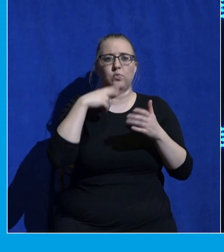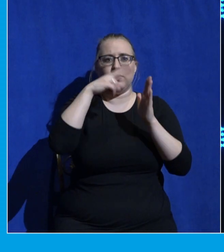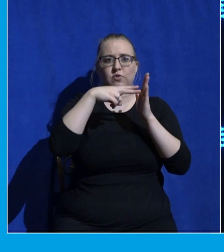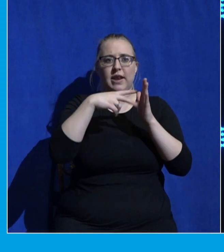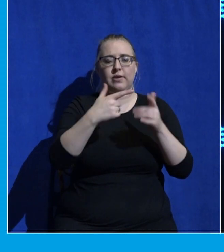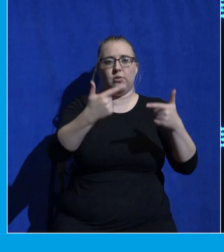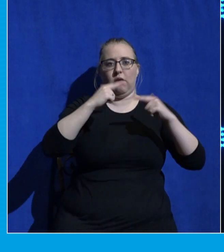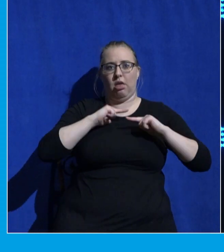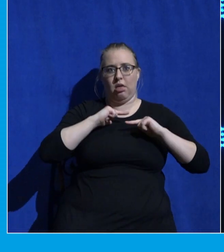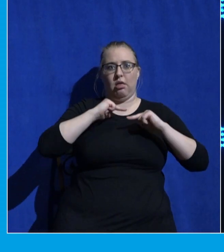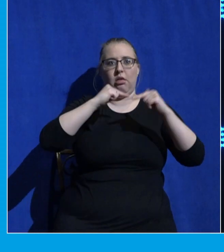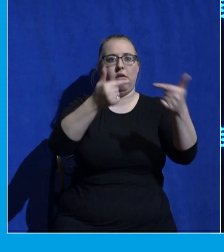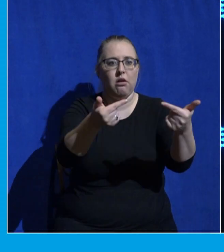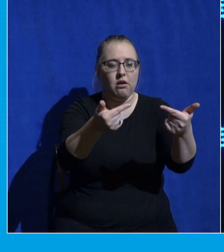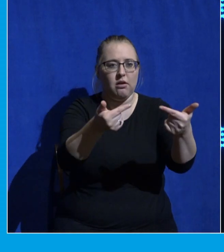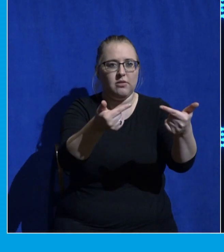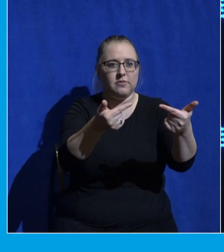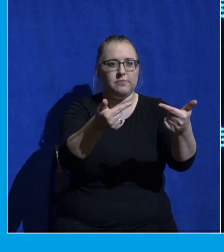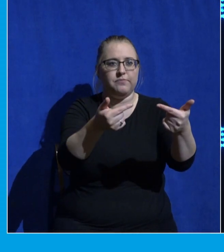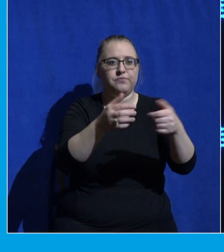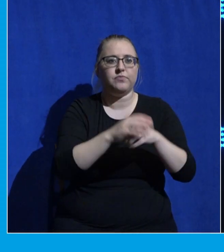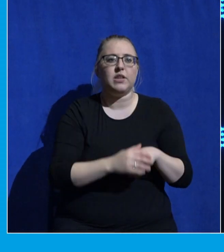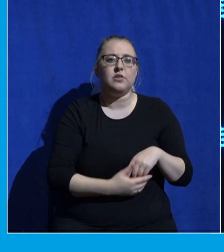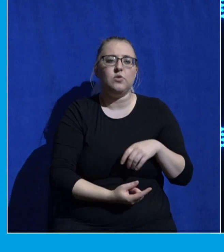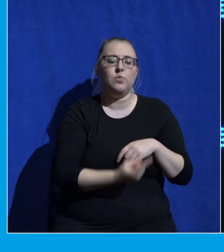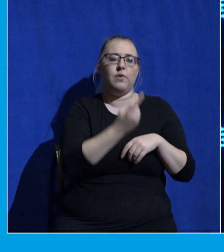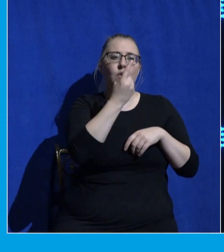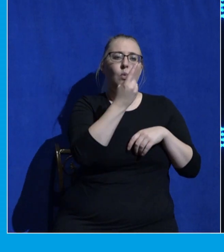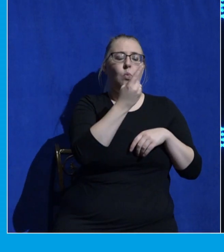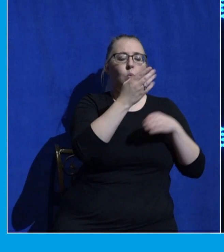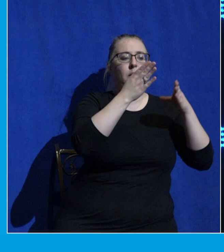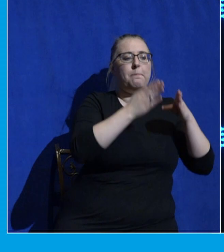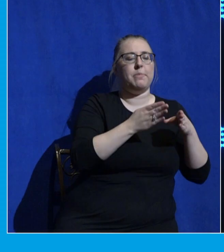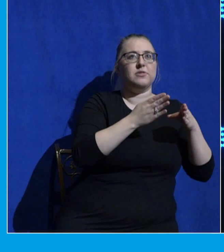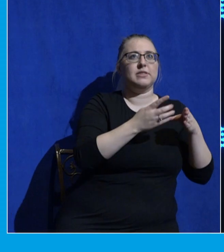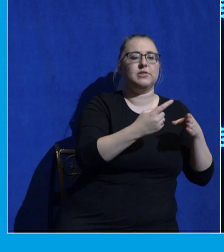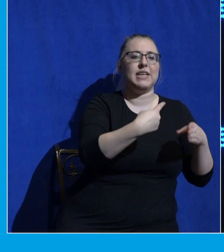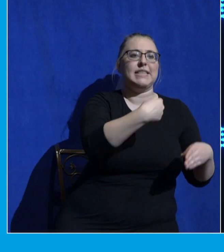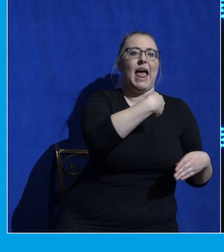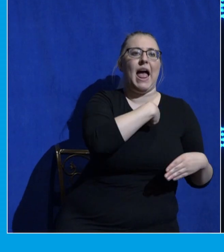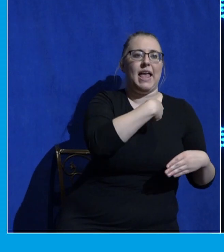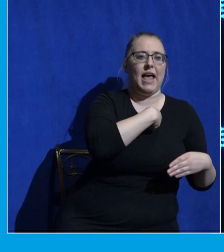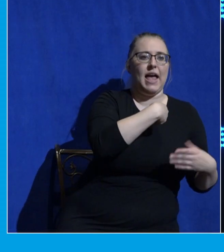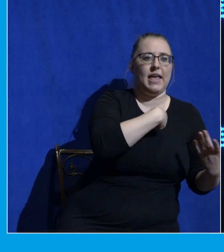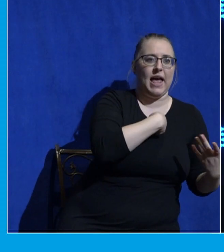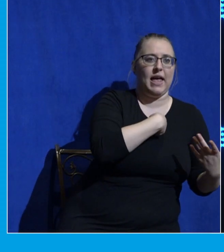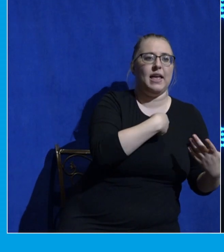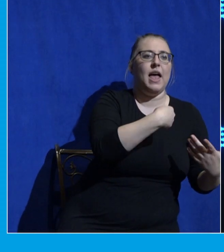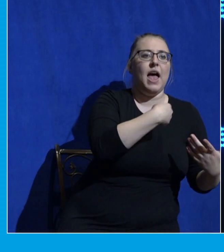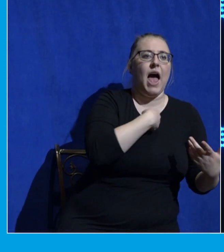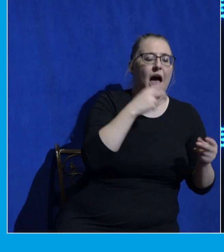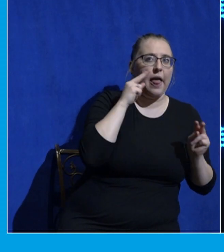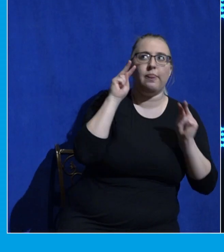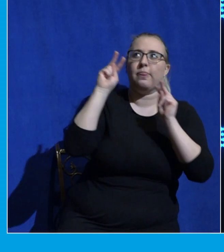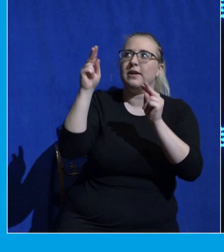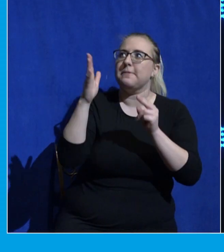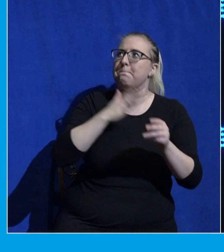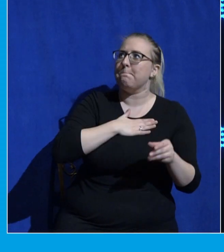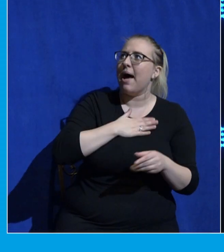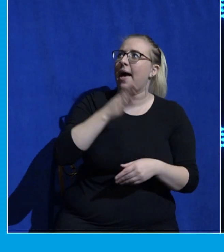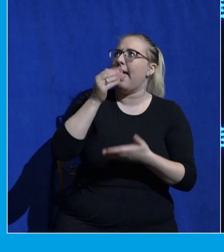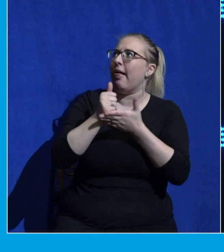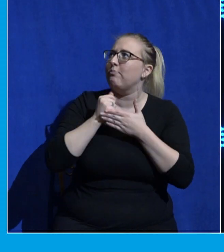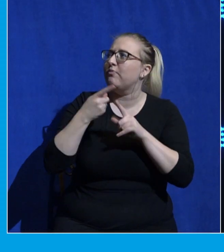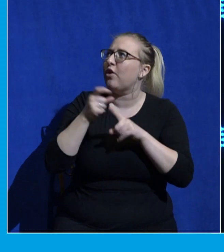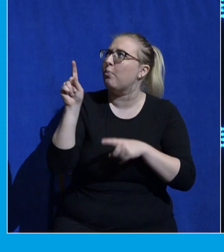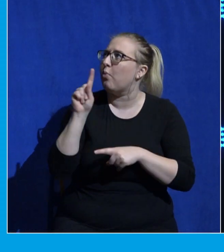verses. There's one speaker who's speaking in the first person. Pretty much just saying, "Hey, I look to the hills. Where's my help coming